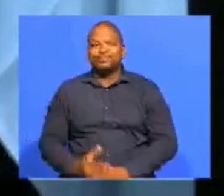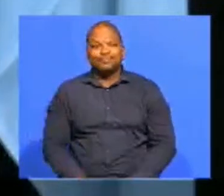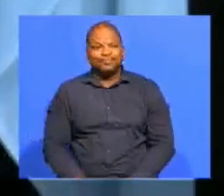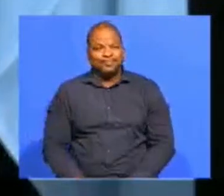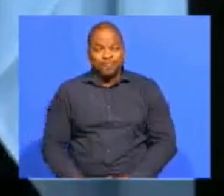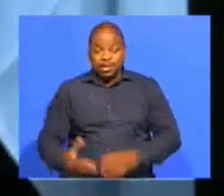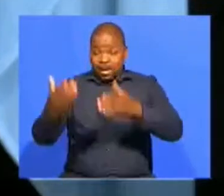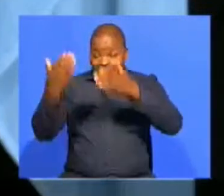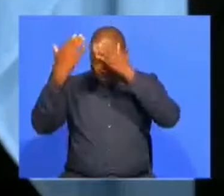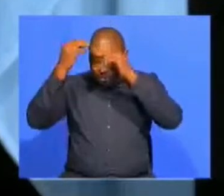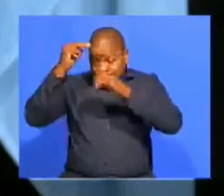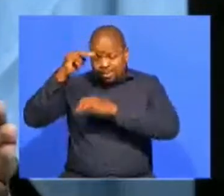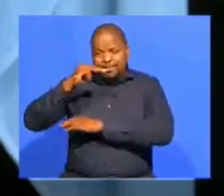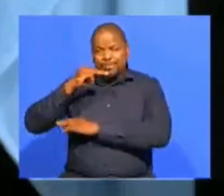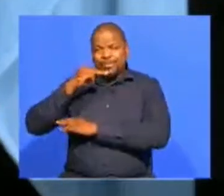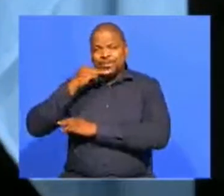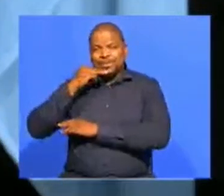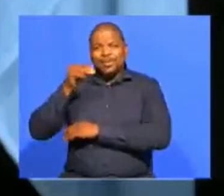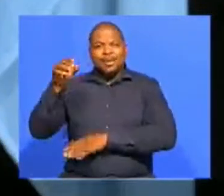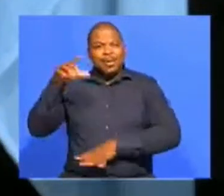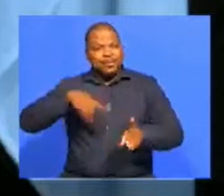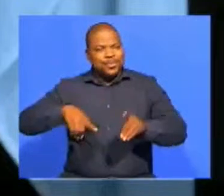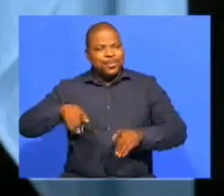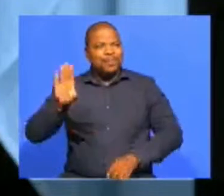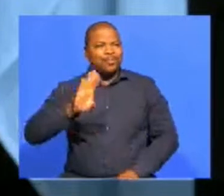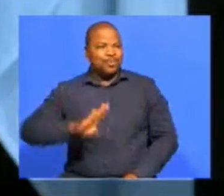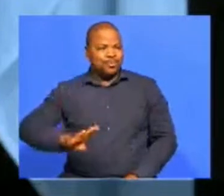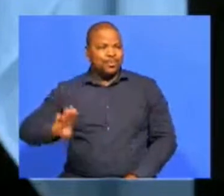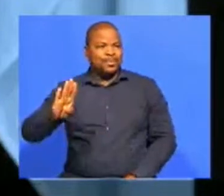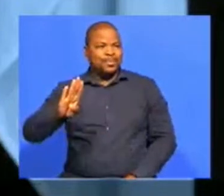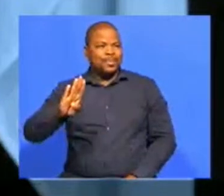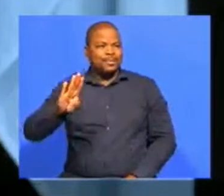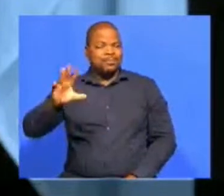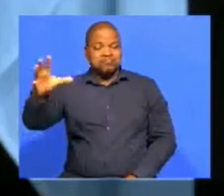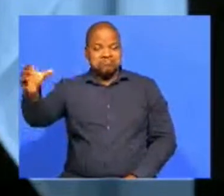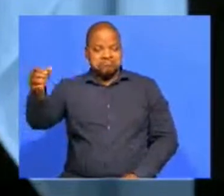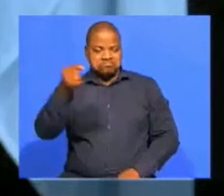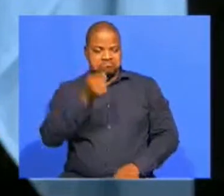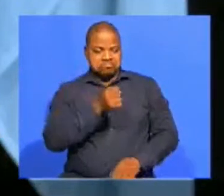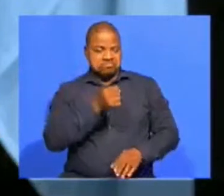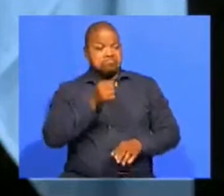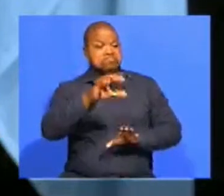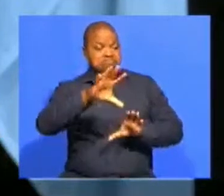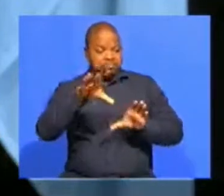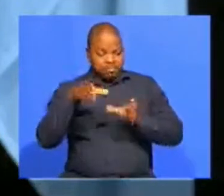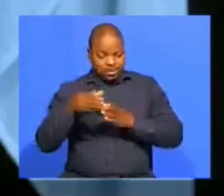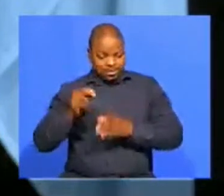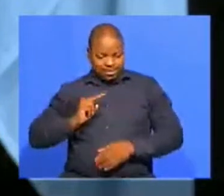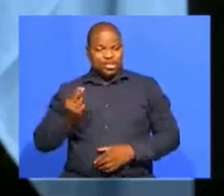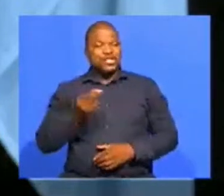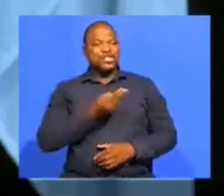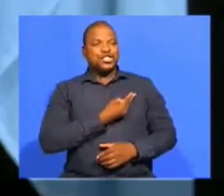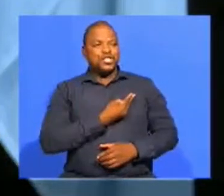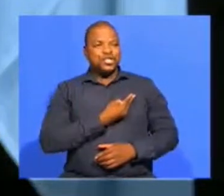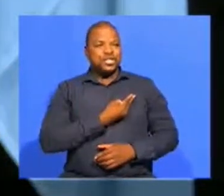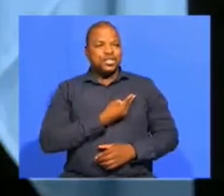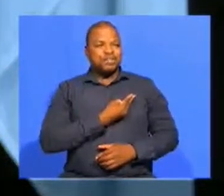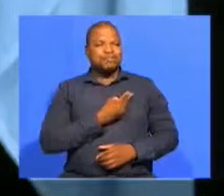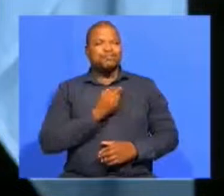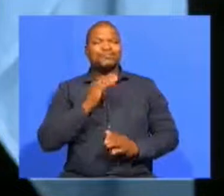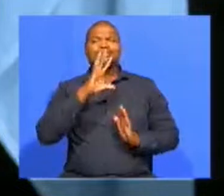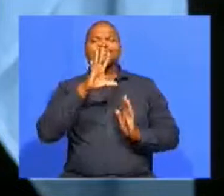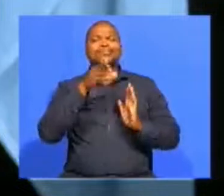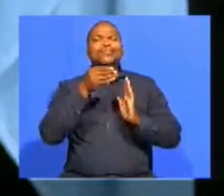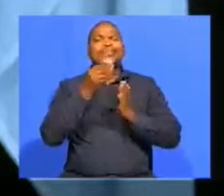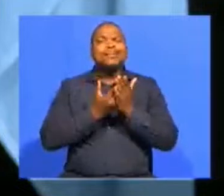Dr. Masisi, and the people of Botswana for hosting us. I think, to put in